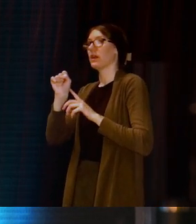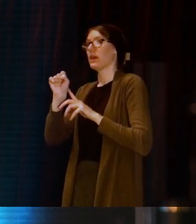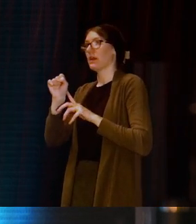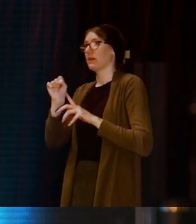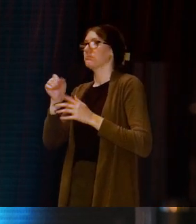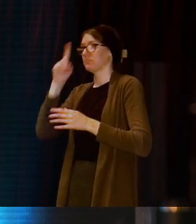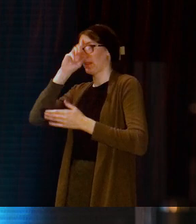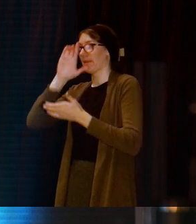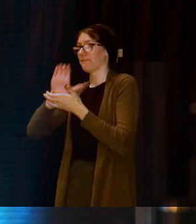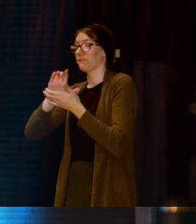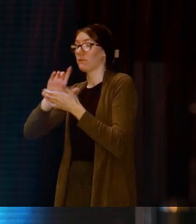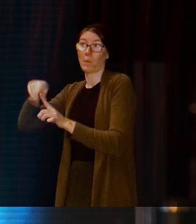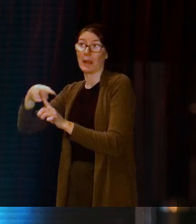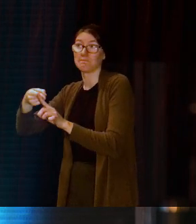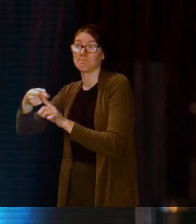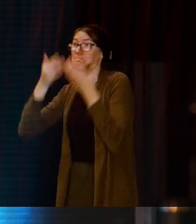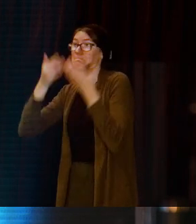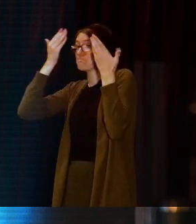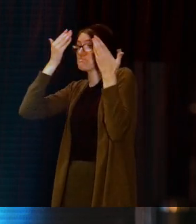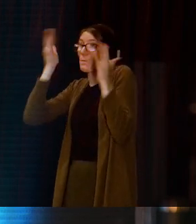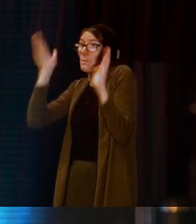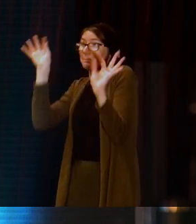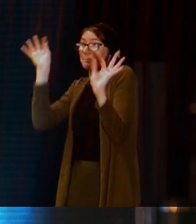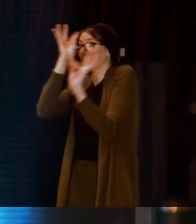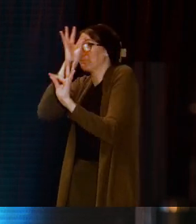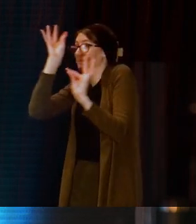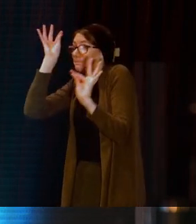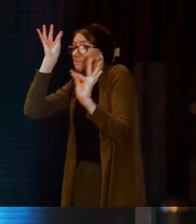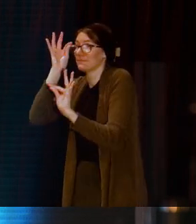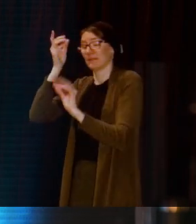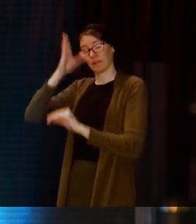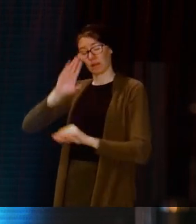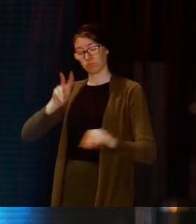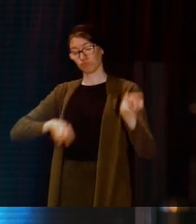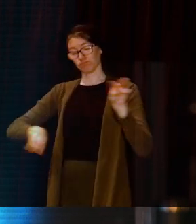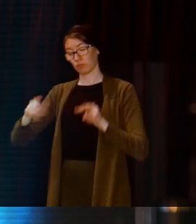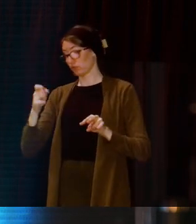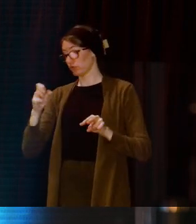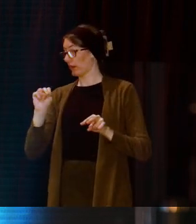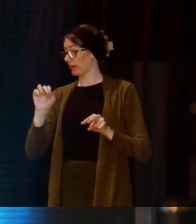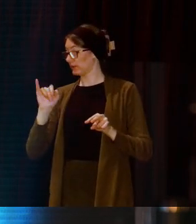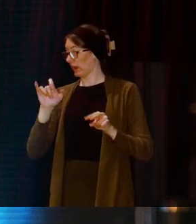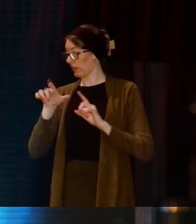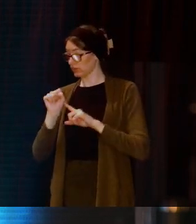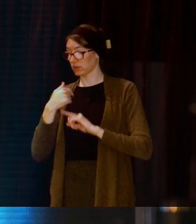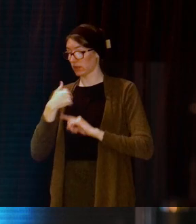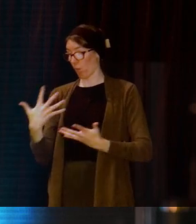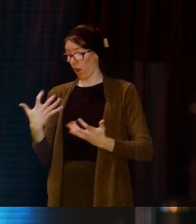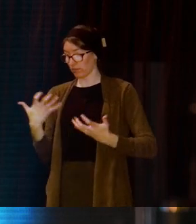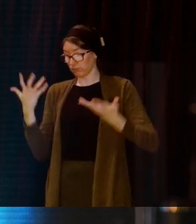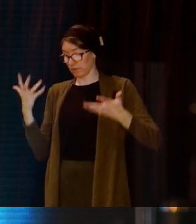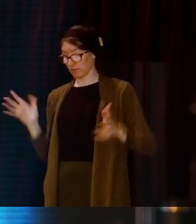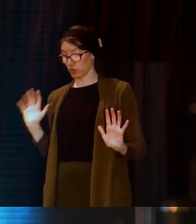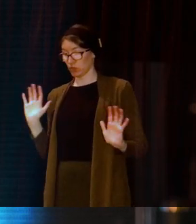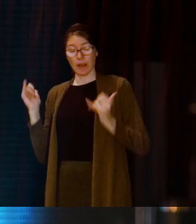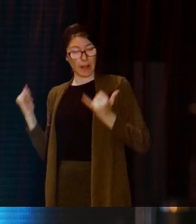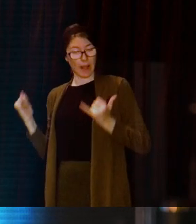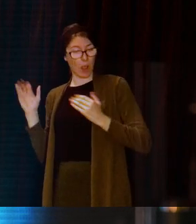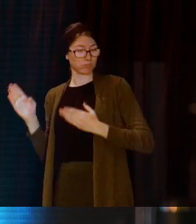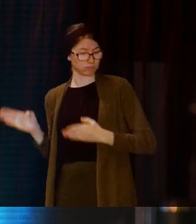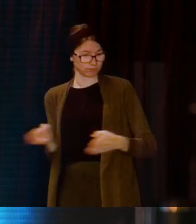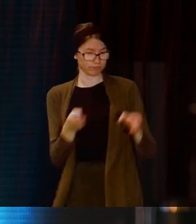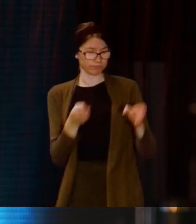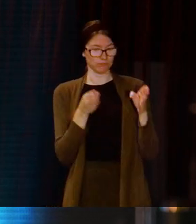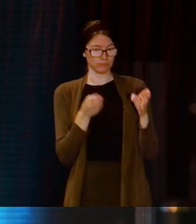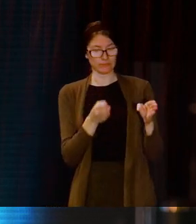When is that? I don't know. It's when God looks and he goes, okay, these are the Gentiles I wanted to deal with. And then he turns and he goes, now, Israel,